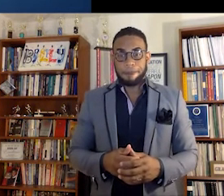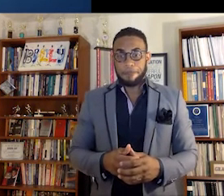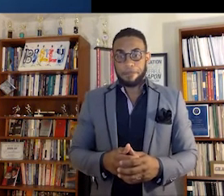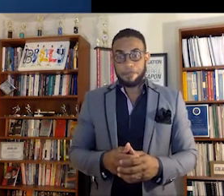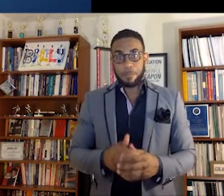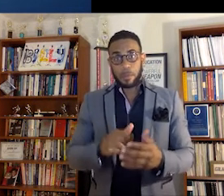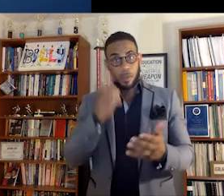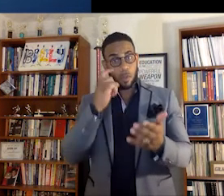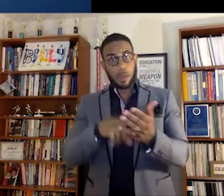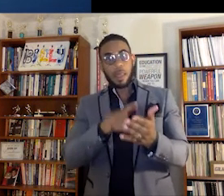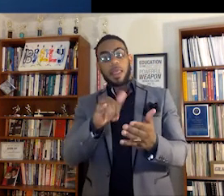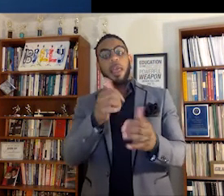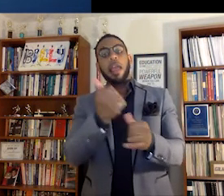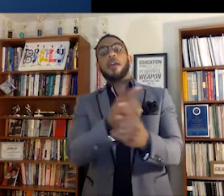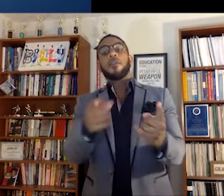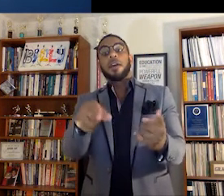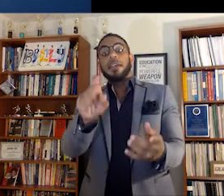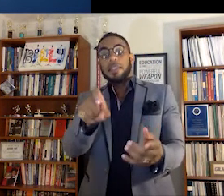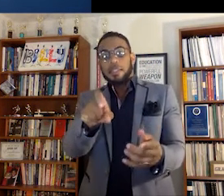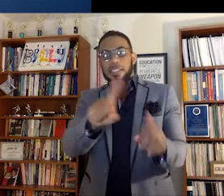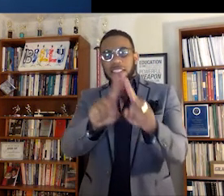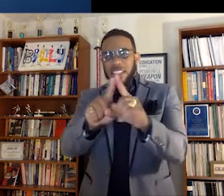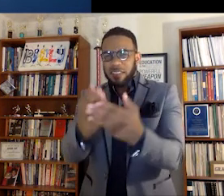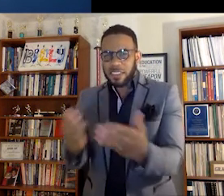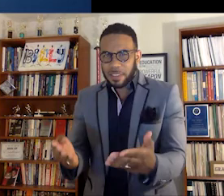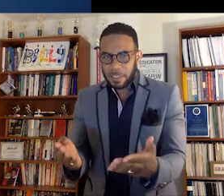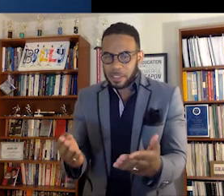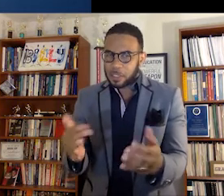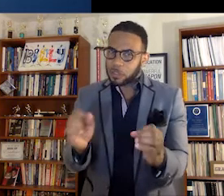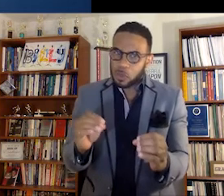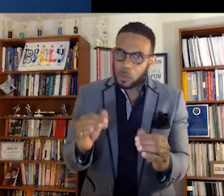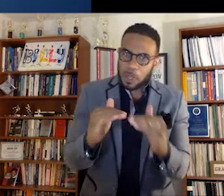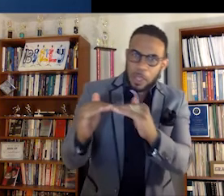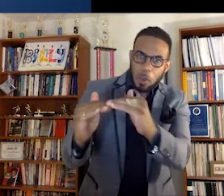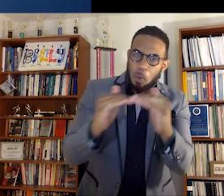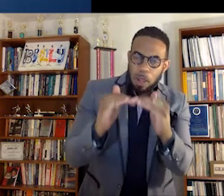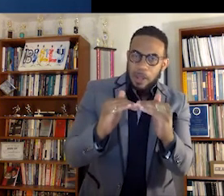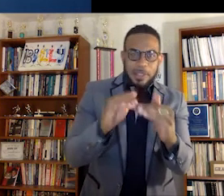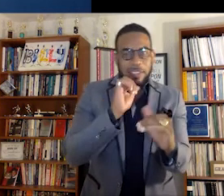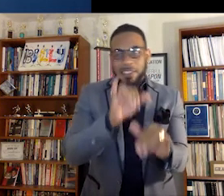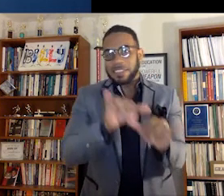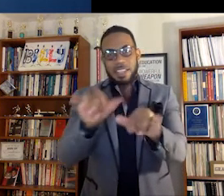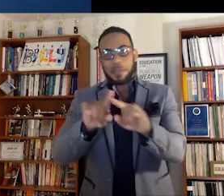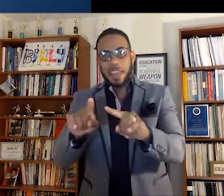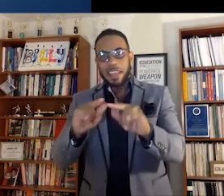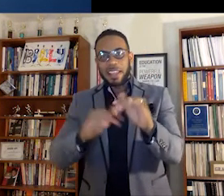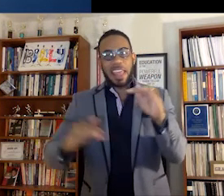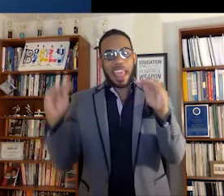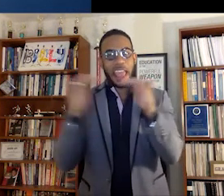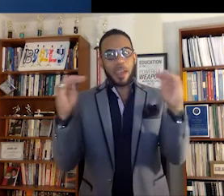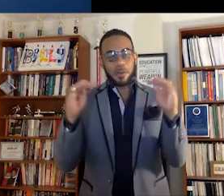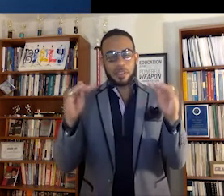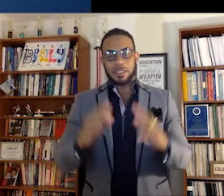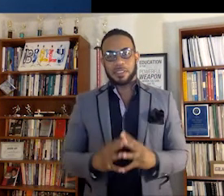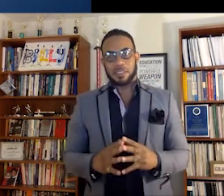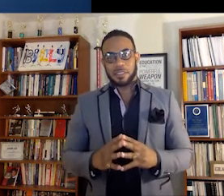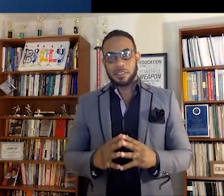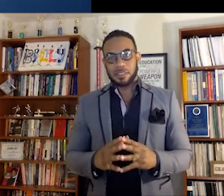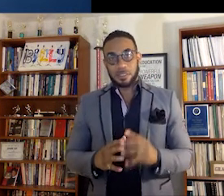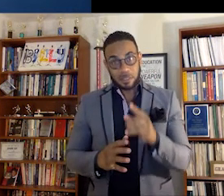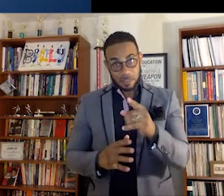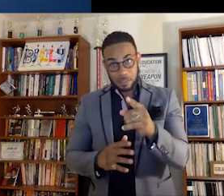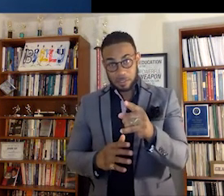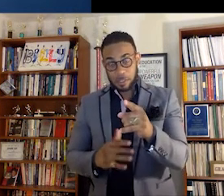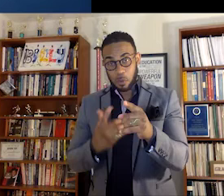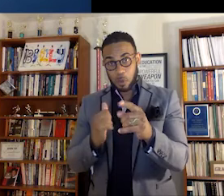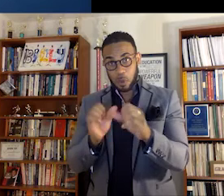The recognizing that everyone needs different things. So equality is not the same as equity. We want